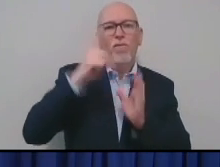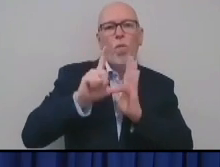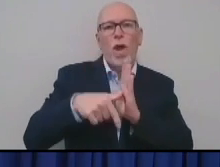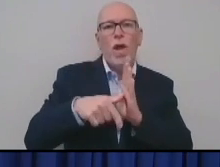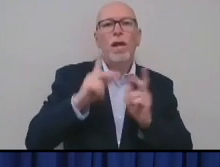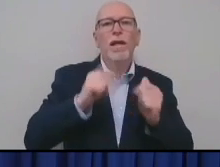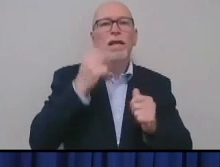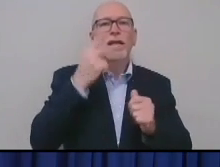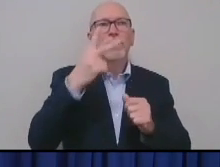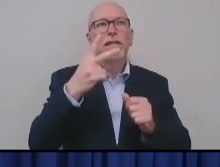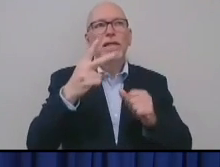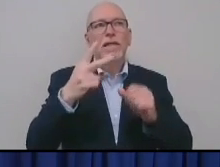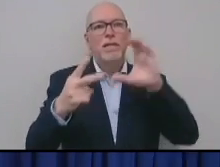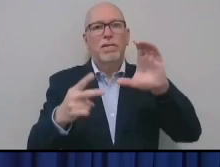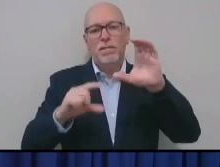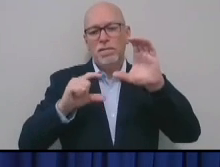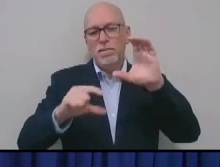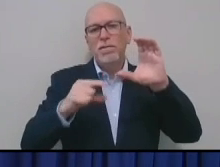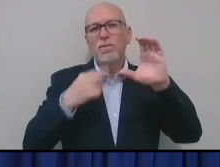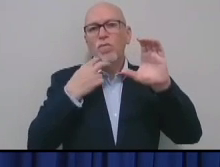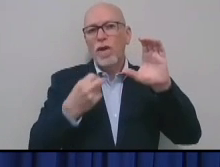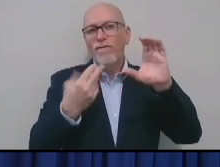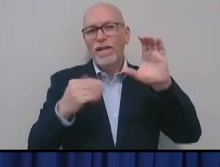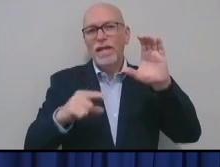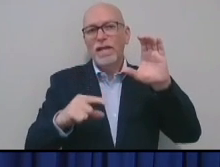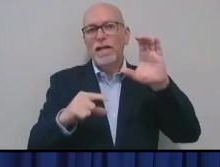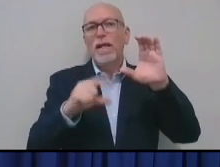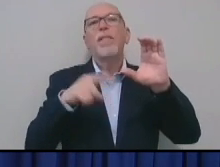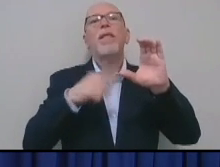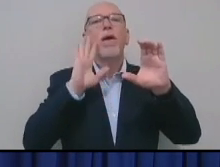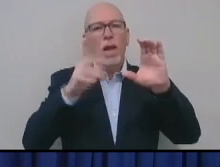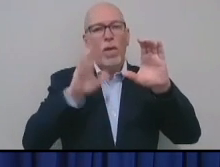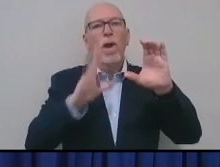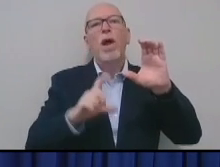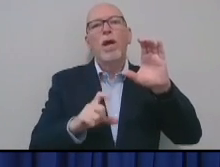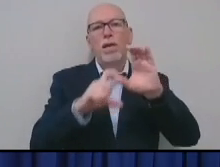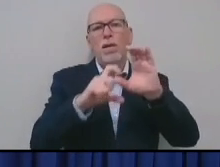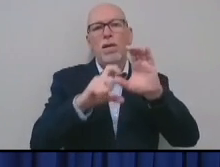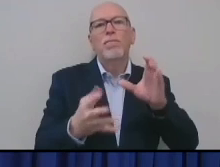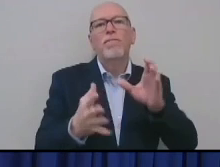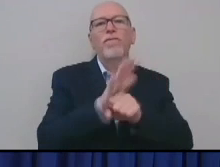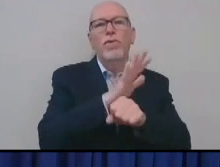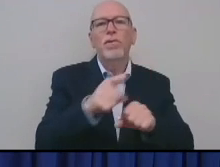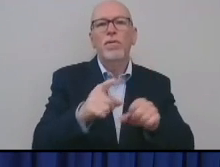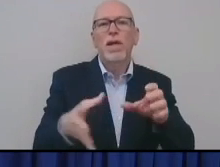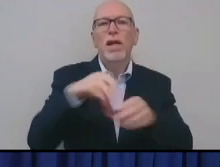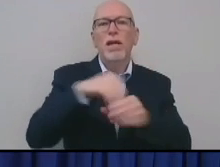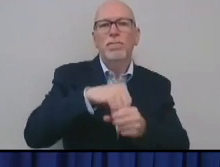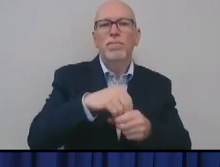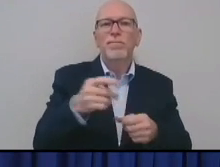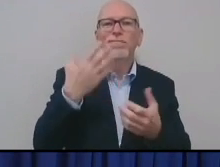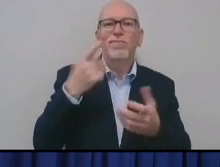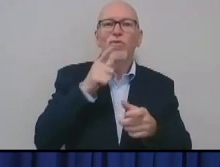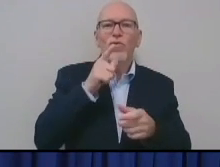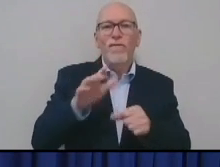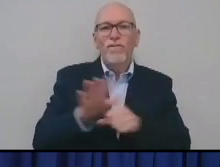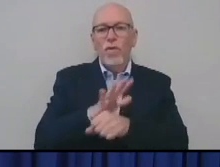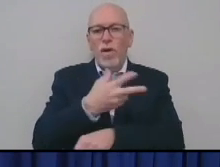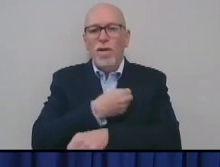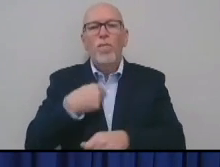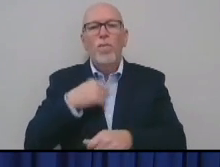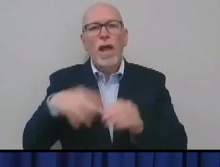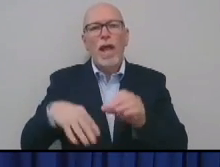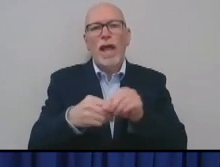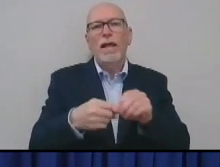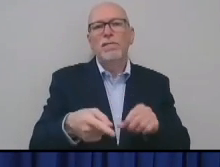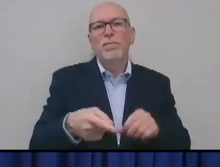used to the fact that, this is our numbers of individuals 16 and above that are fully immunized, and we add the younger kids in, this is the